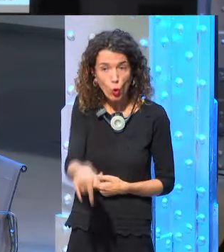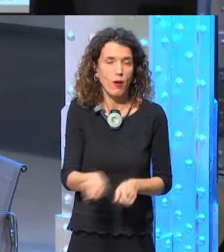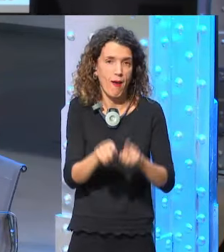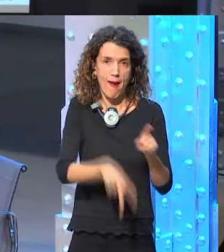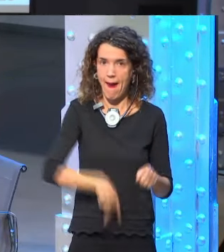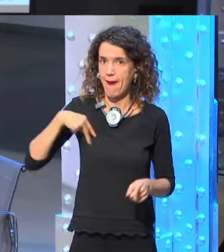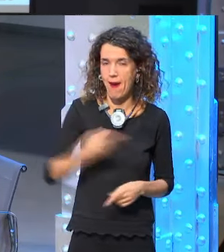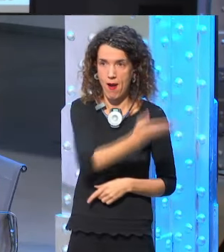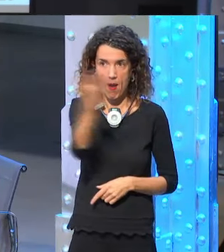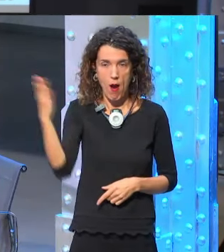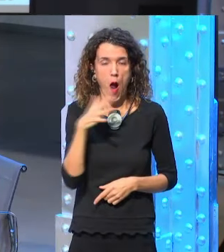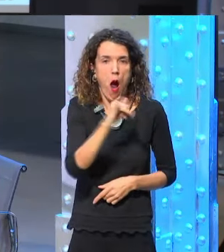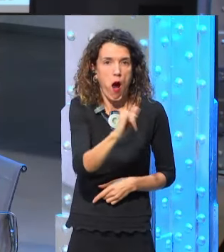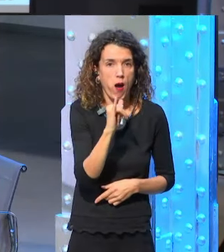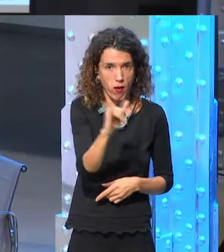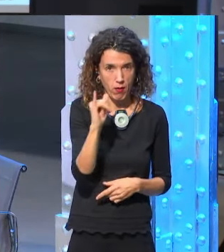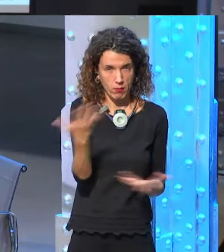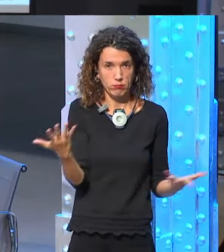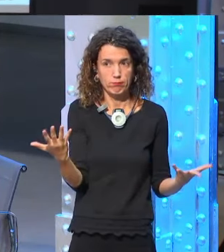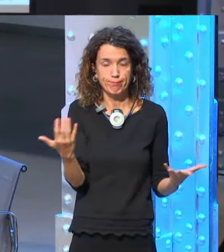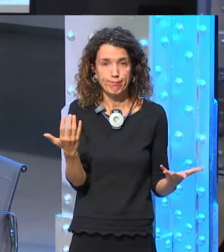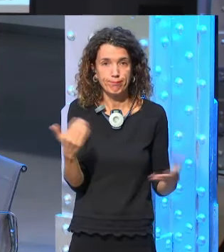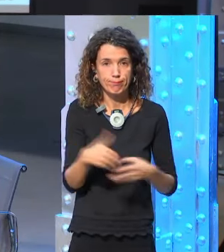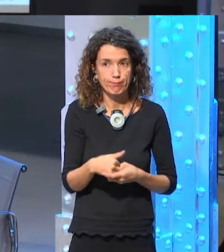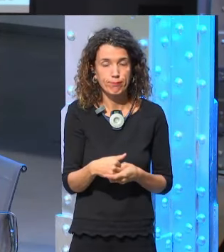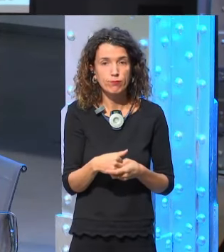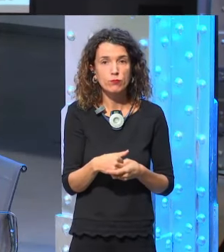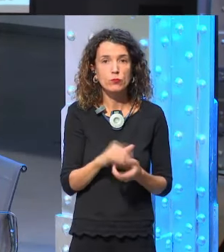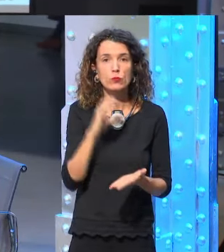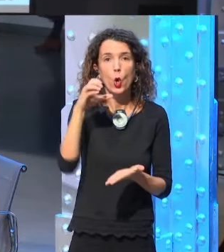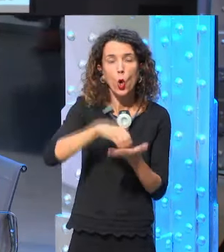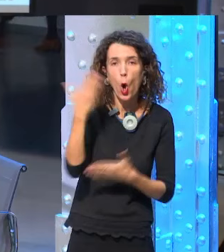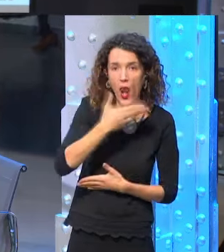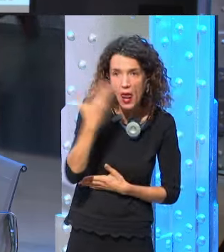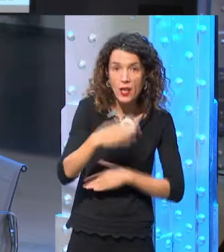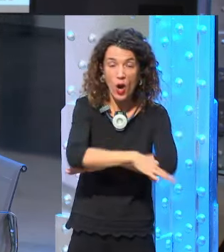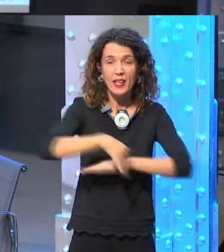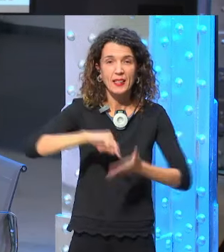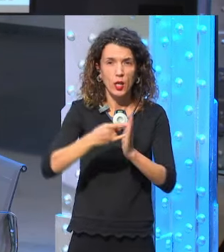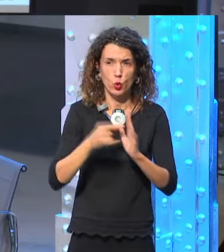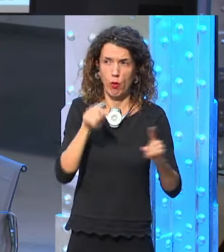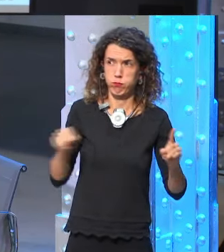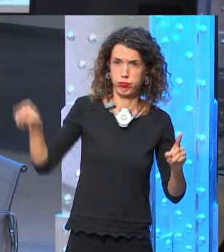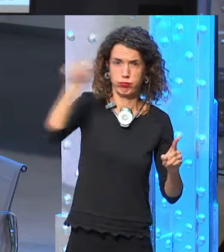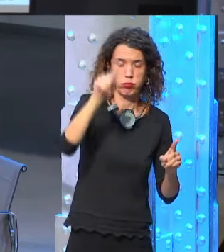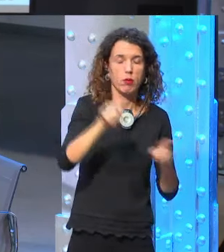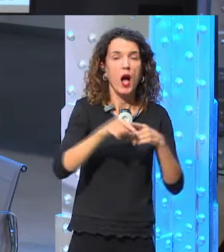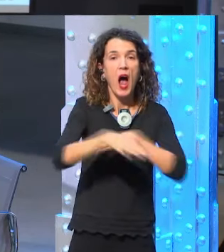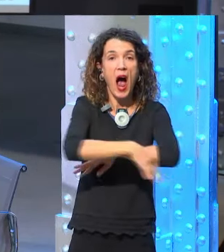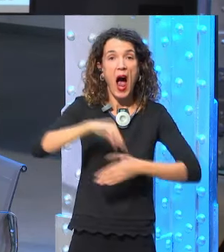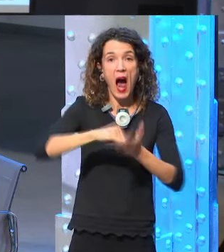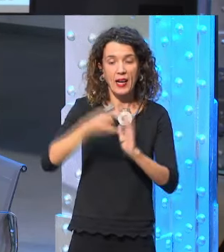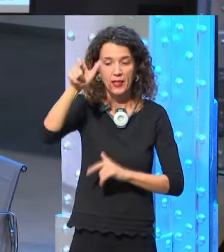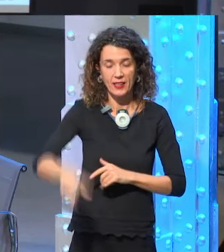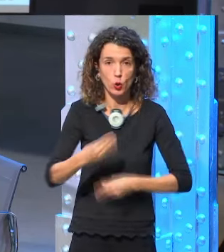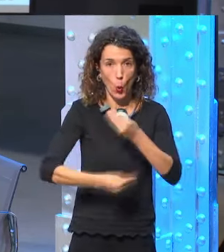architecture universities around the globe, architects are using robots to produce architecture of the future, or to study